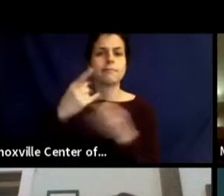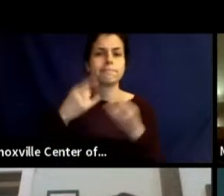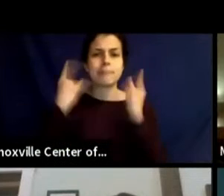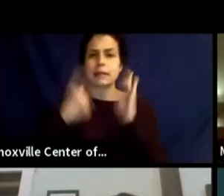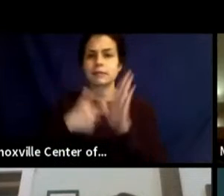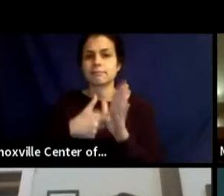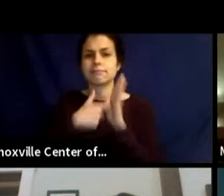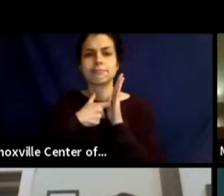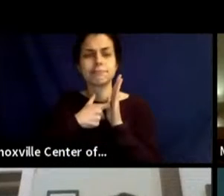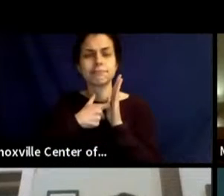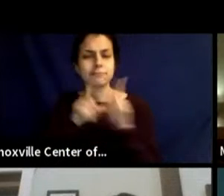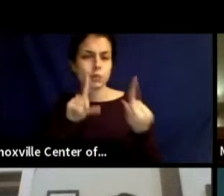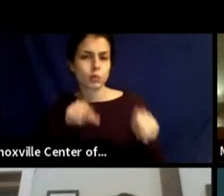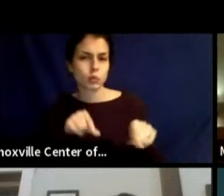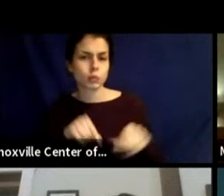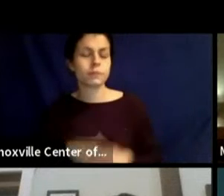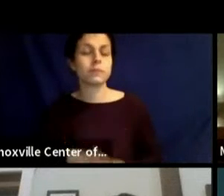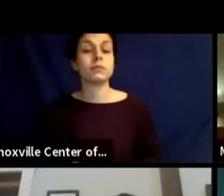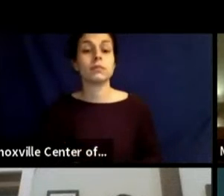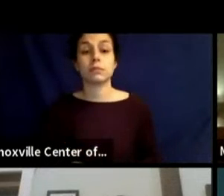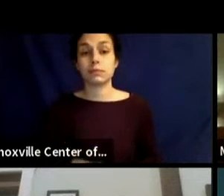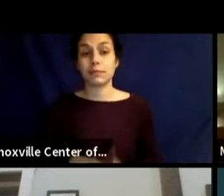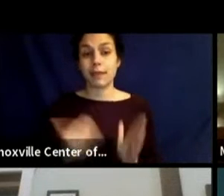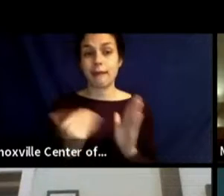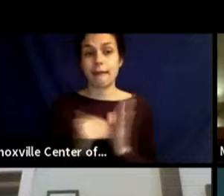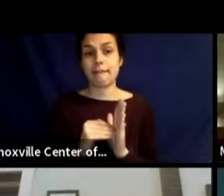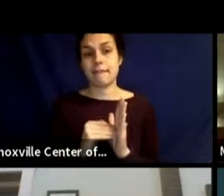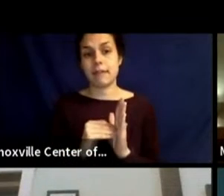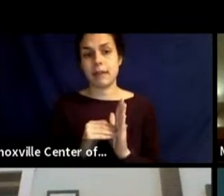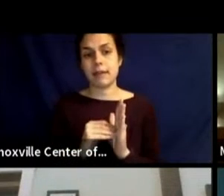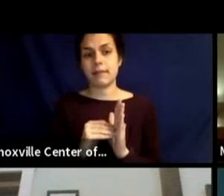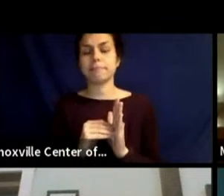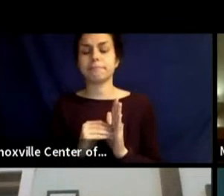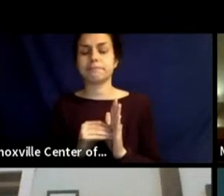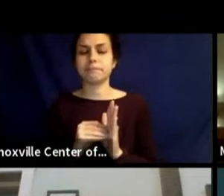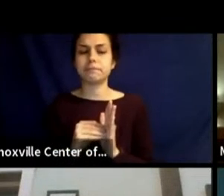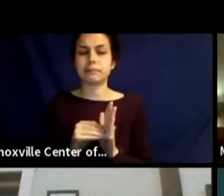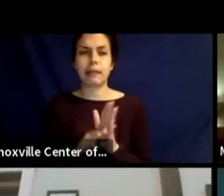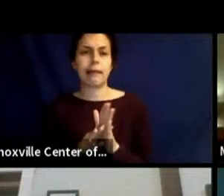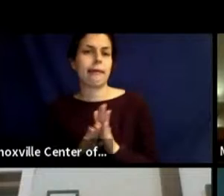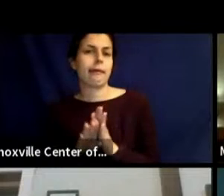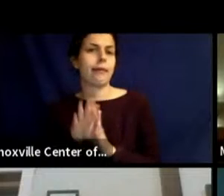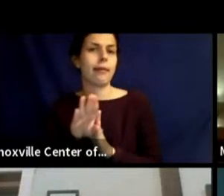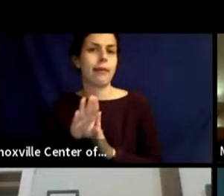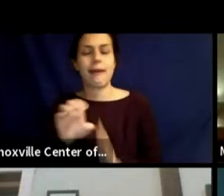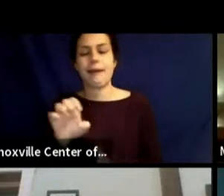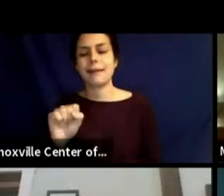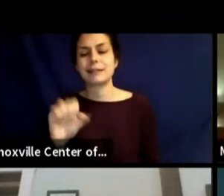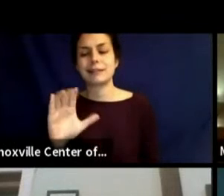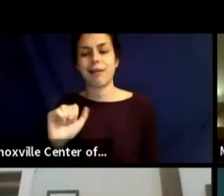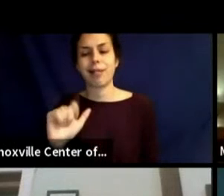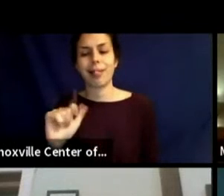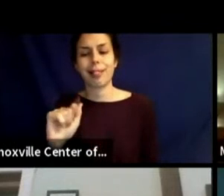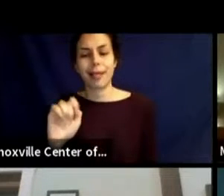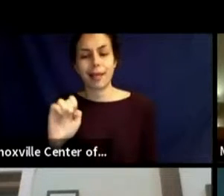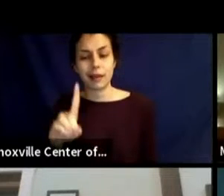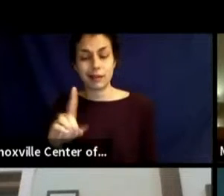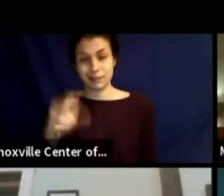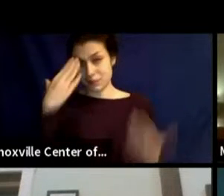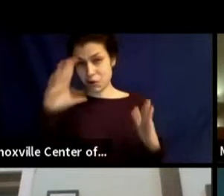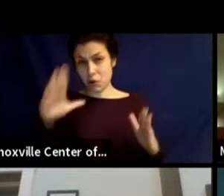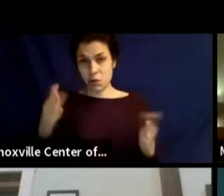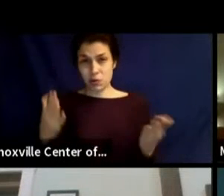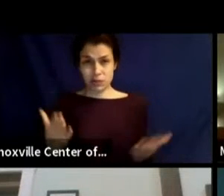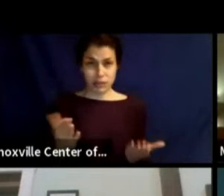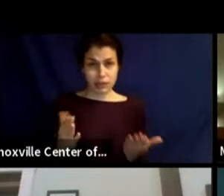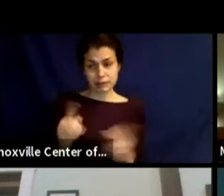What I had written down was, again, if it was escalated. I don't know that Tennesseans, and I know here in Knox County,